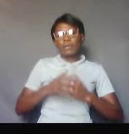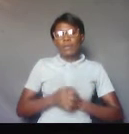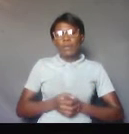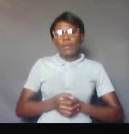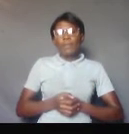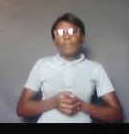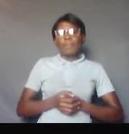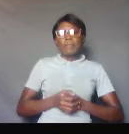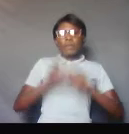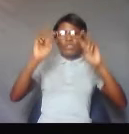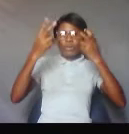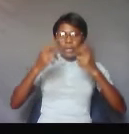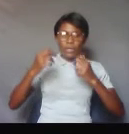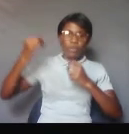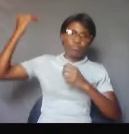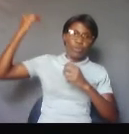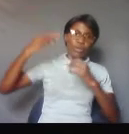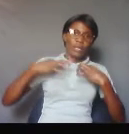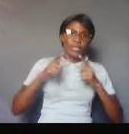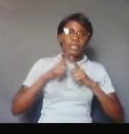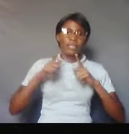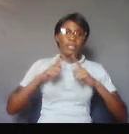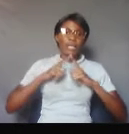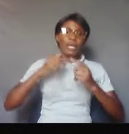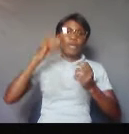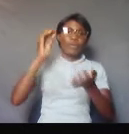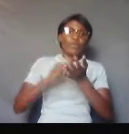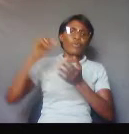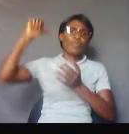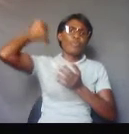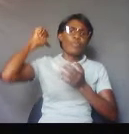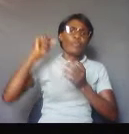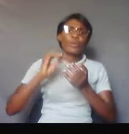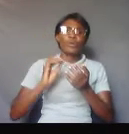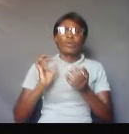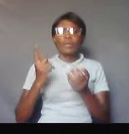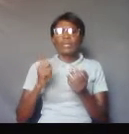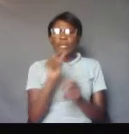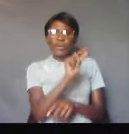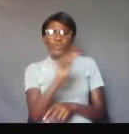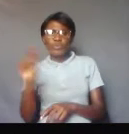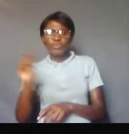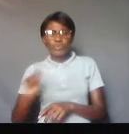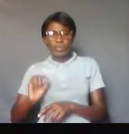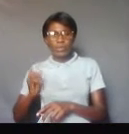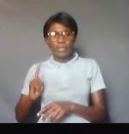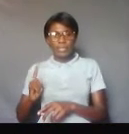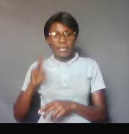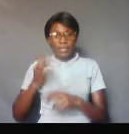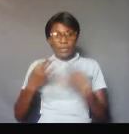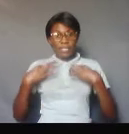And the slogan on the back of the T-shirt, because we love a T-shirt, the slogan on the back of the T-shirt, which I'm actually wearing